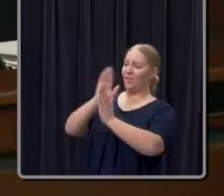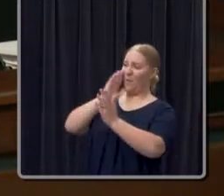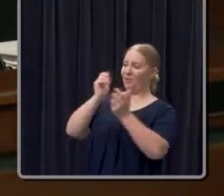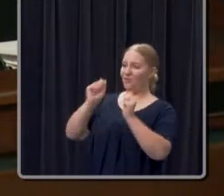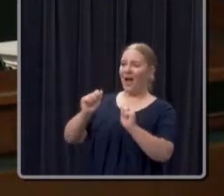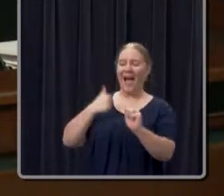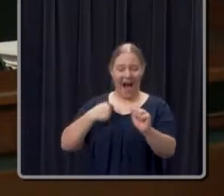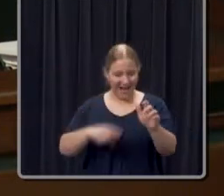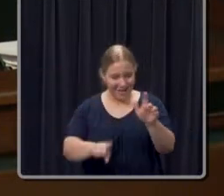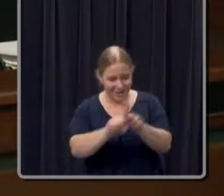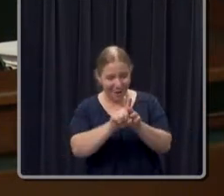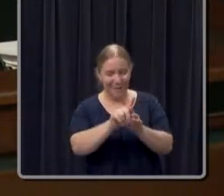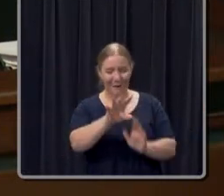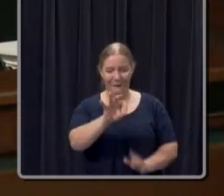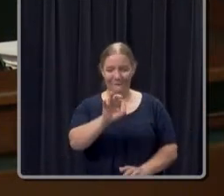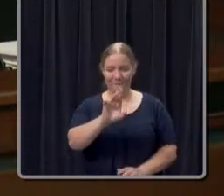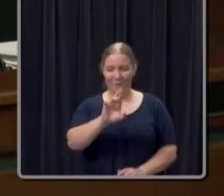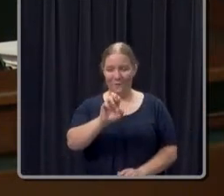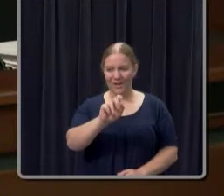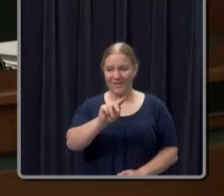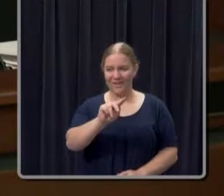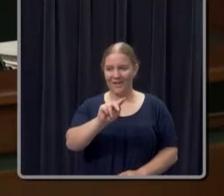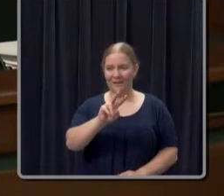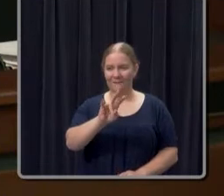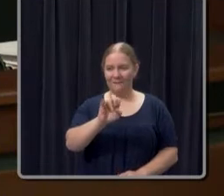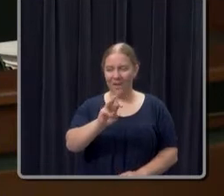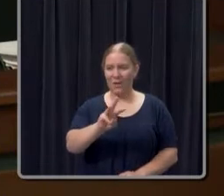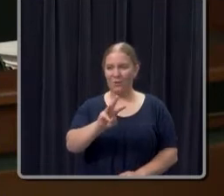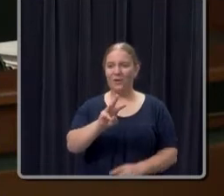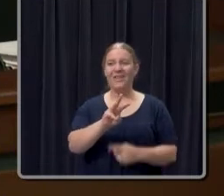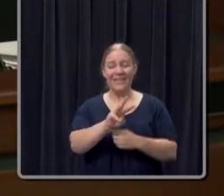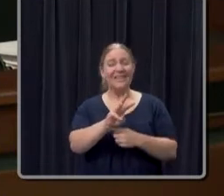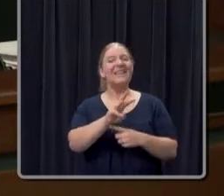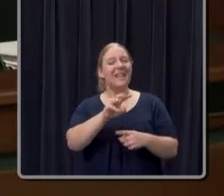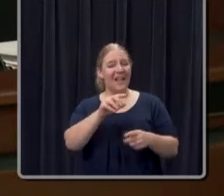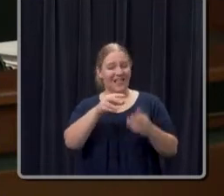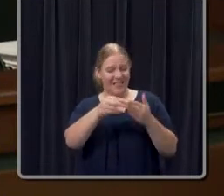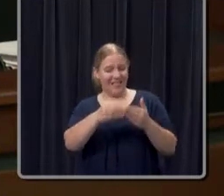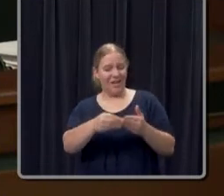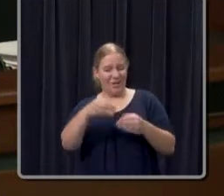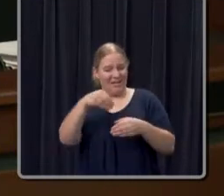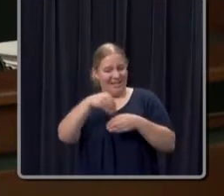was able to show up at Forest View in they're a Franklin Covey Leader in Me school.